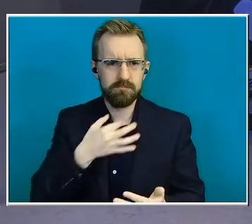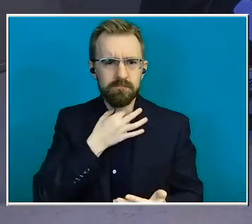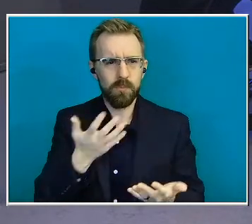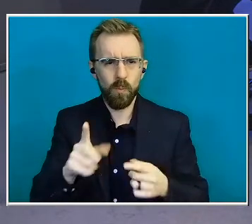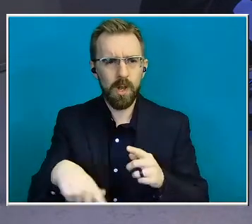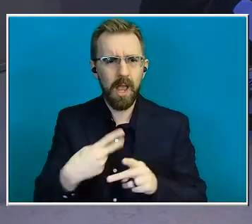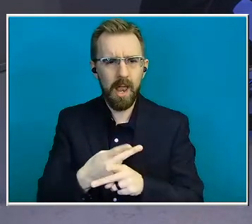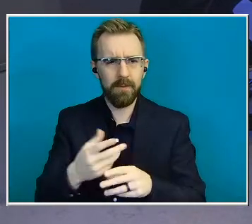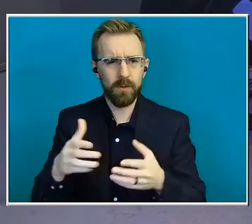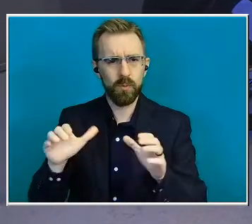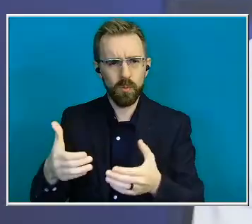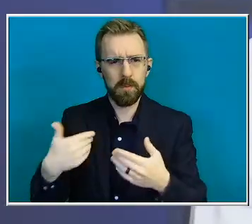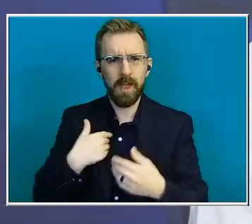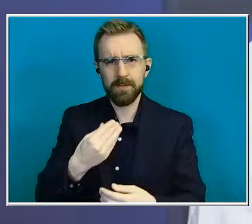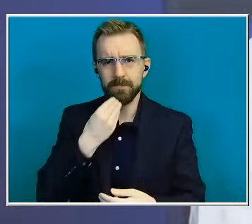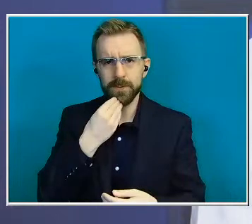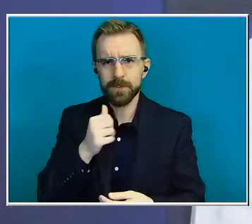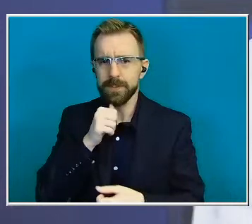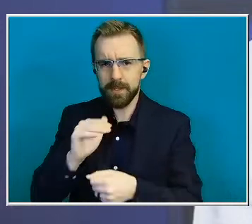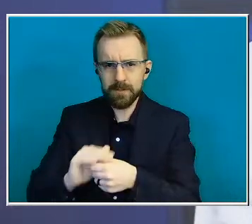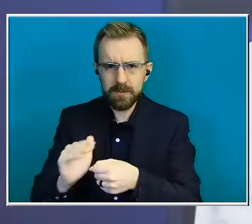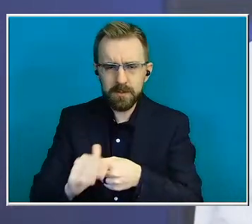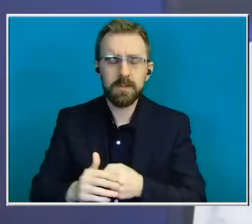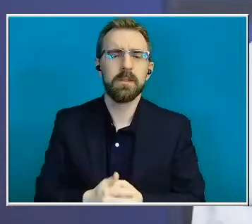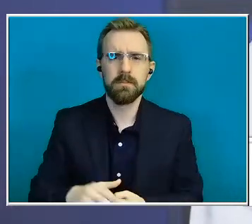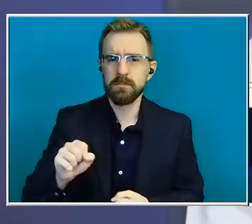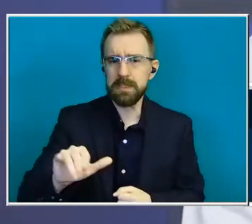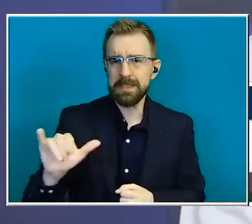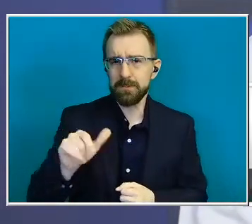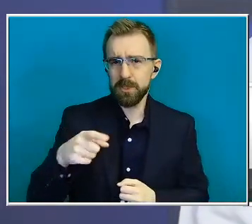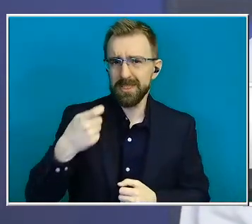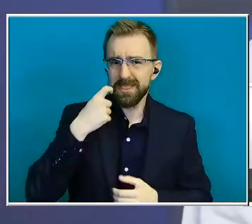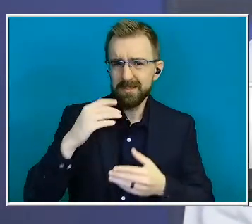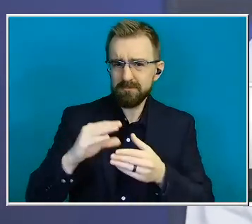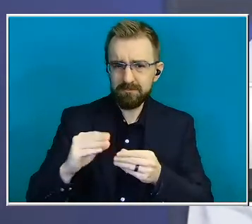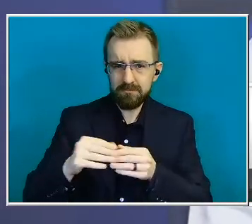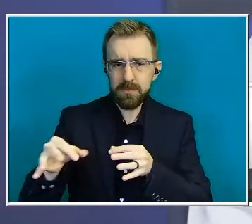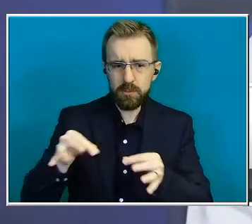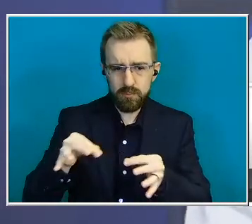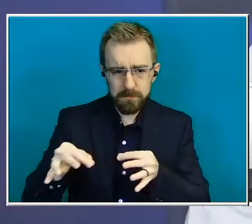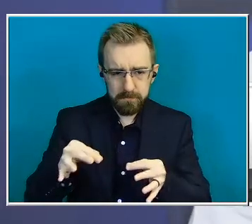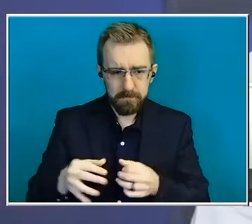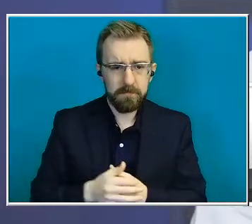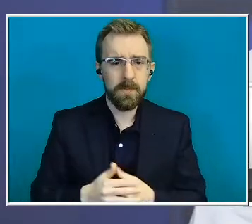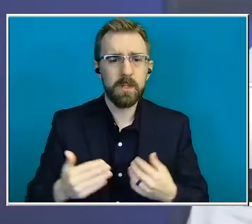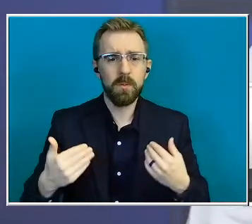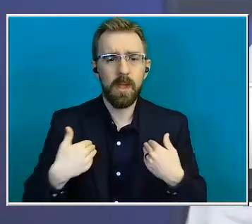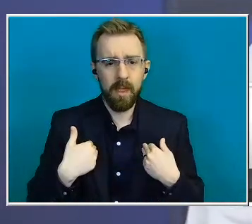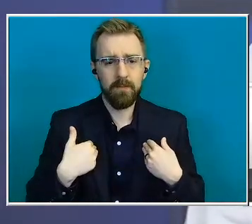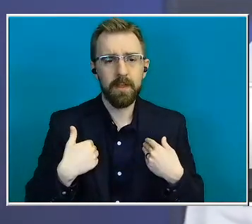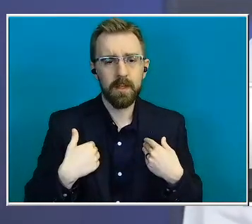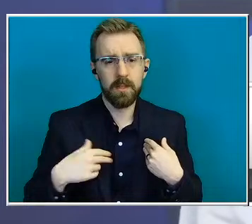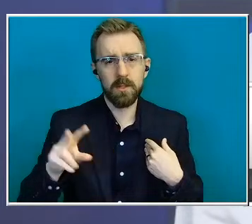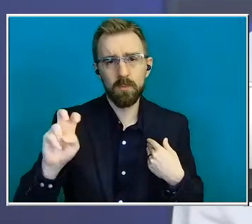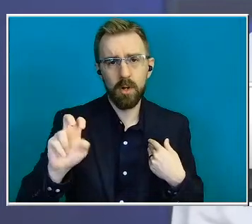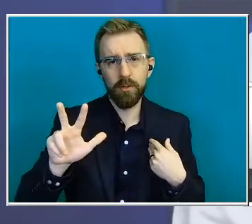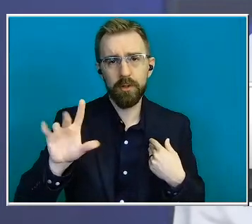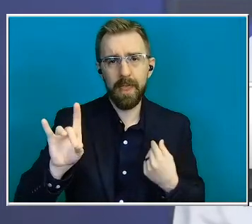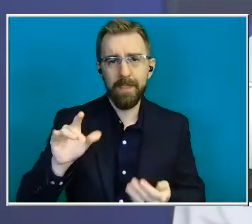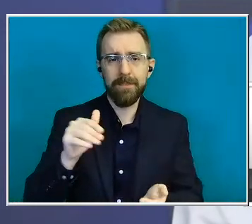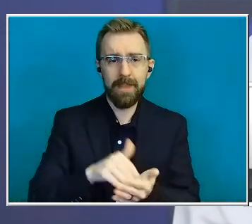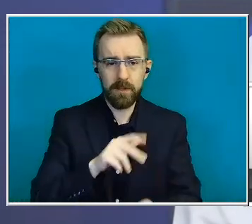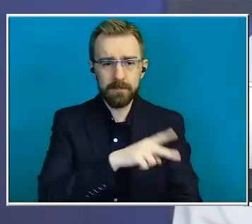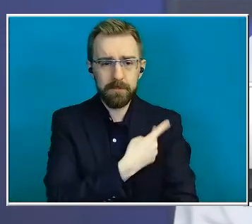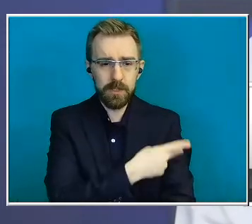insecurity? Yeah, so it's pretty similar to what Dr. Gibson is describing. So we have about 238,000 patients now that get their primary